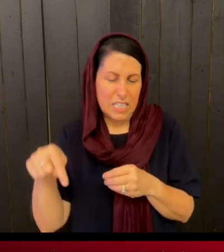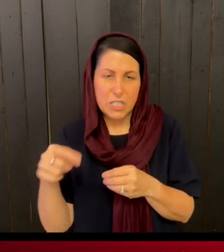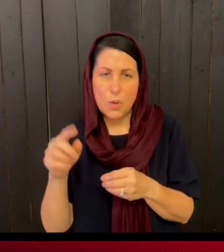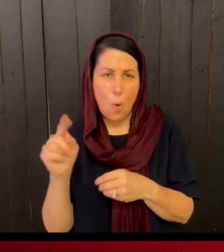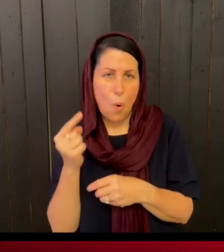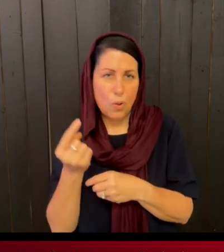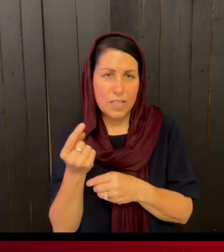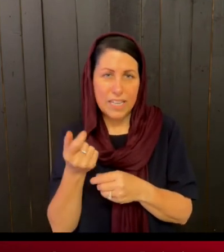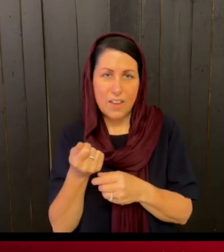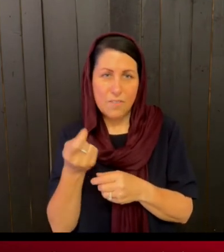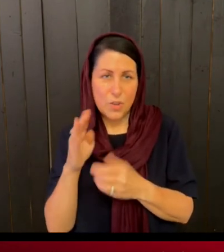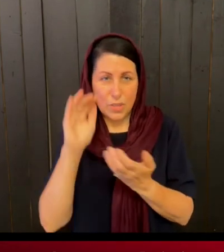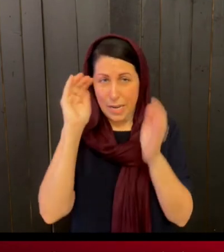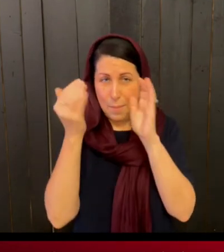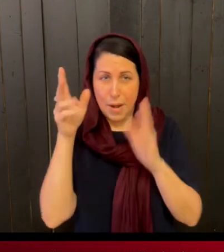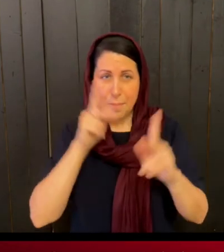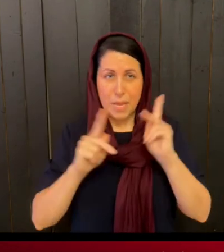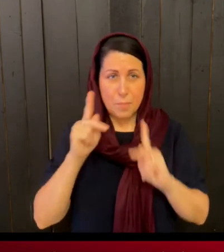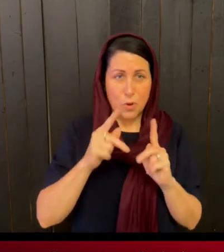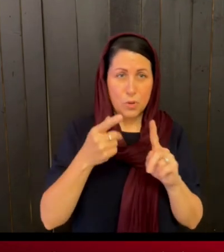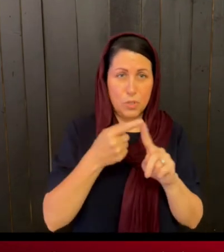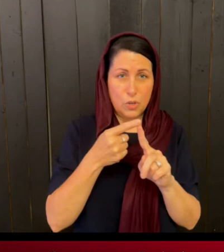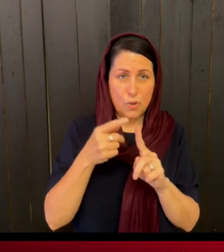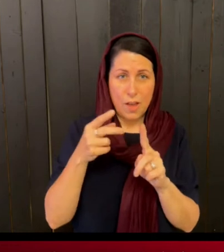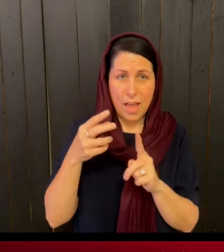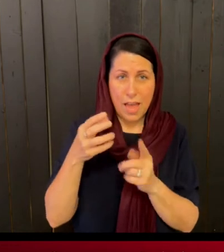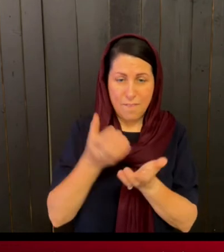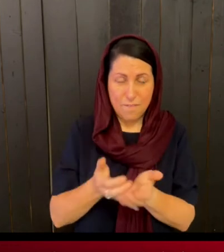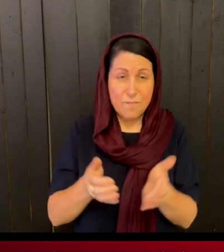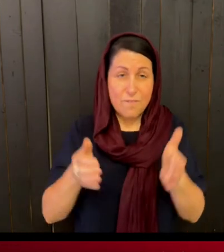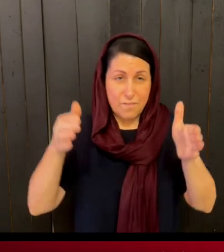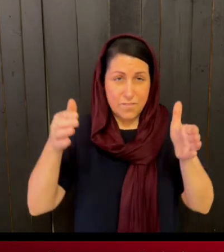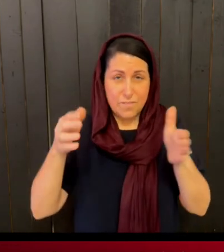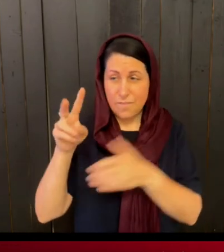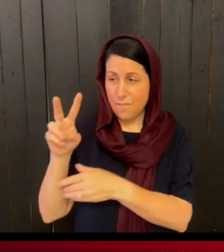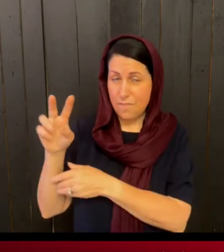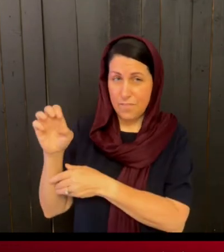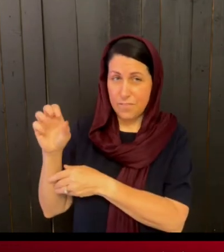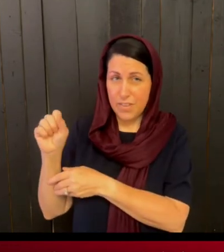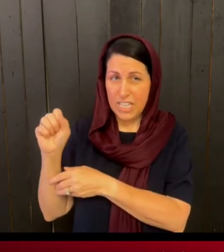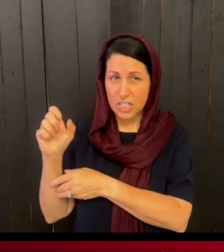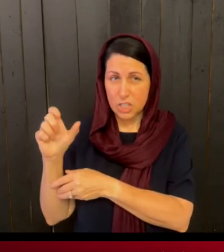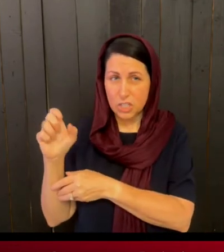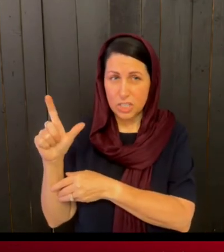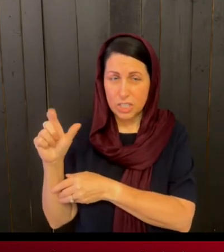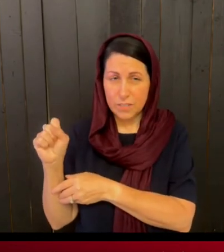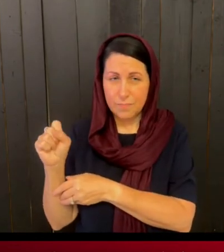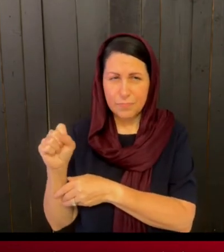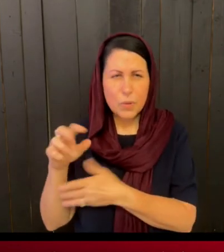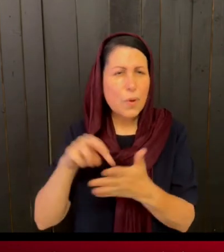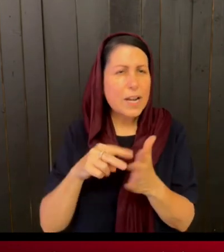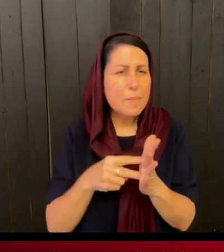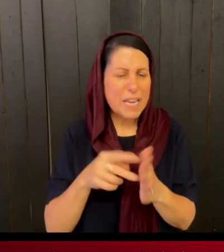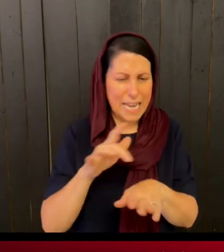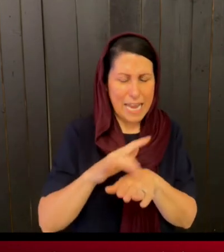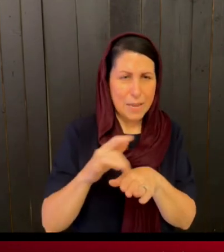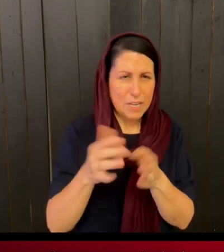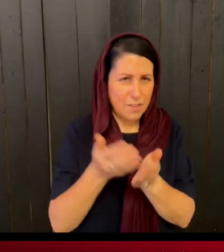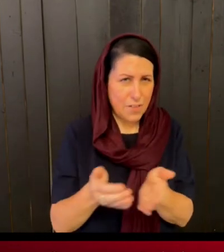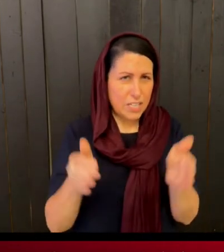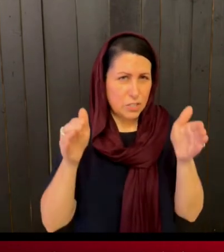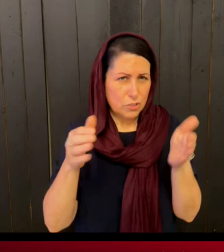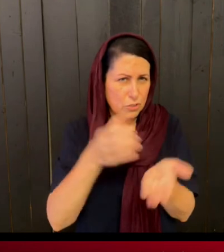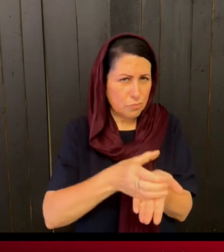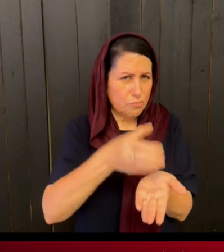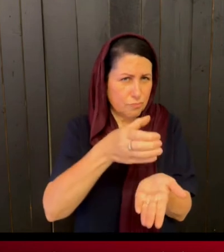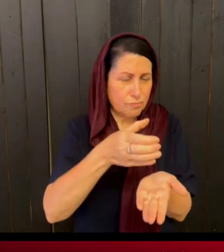to vessels. So I think it's a good comparison. And so what do I mean by empty vessels? Again, the title of this and the meaning of